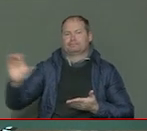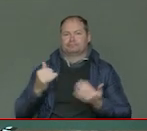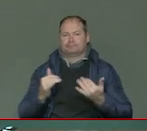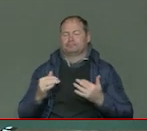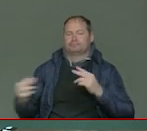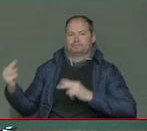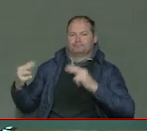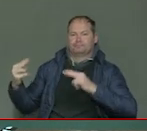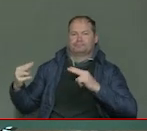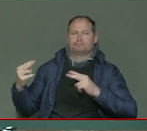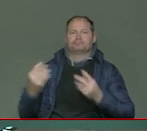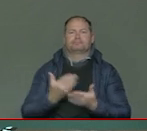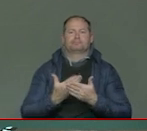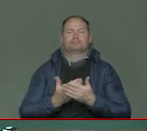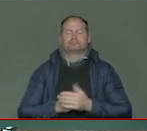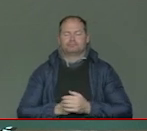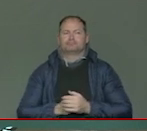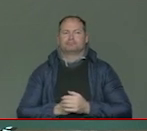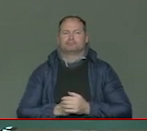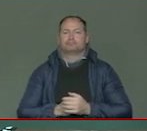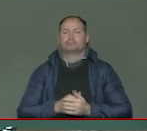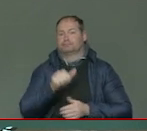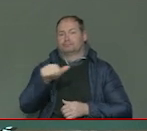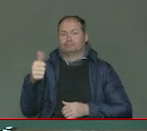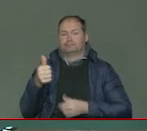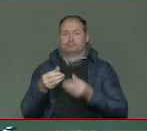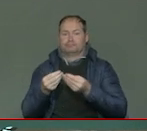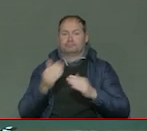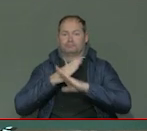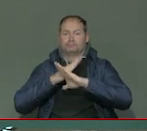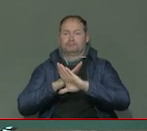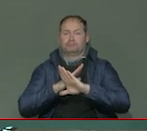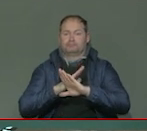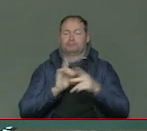other. All right? Another solution?